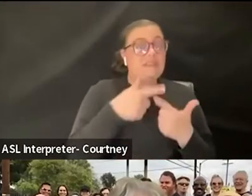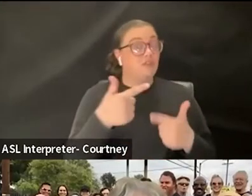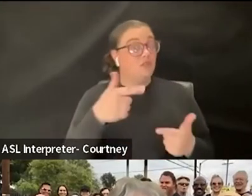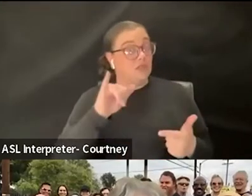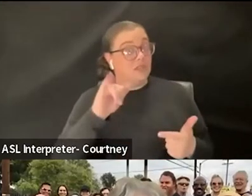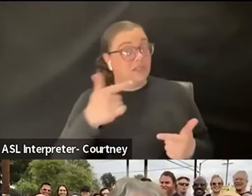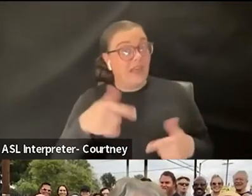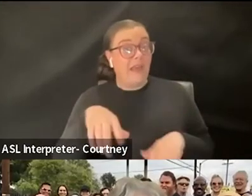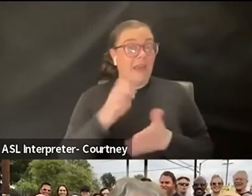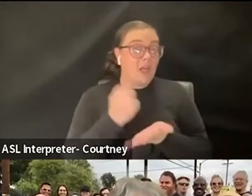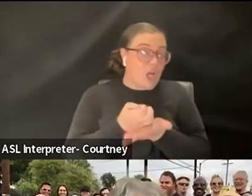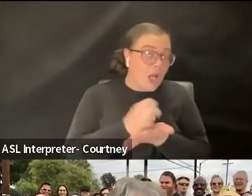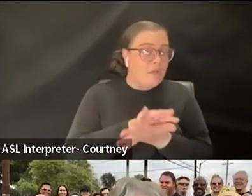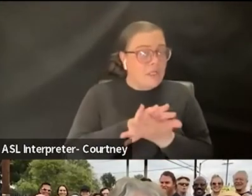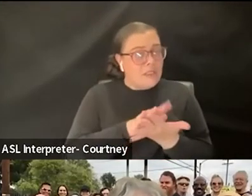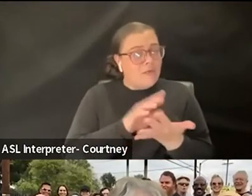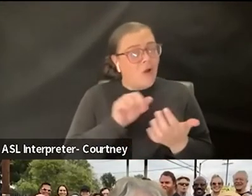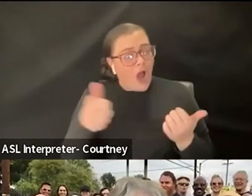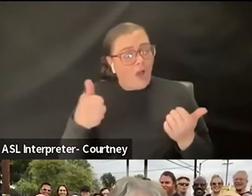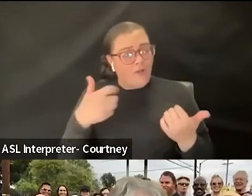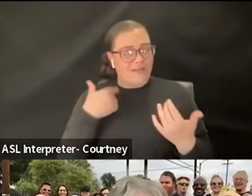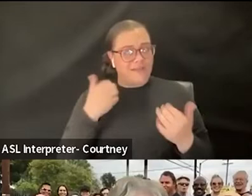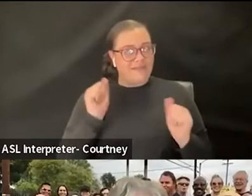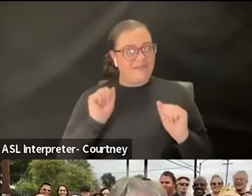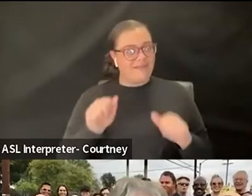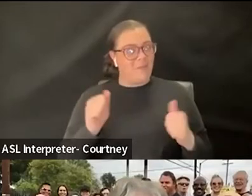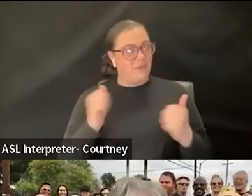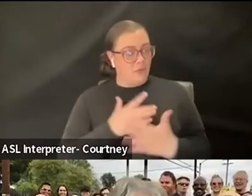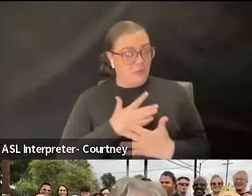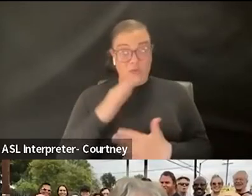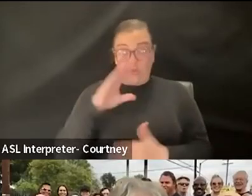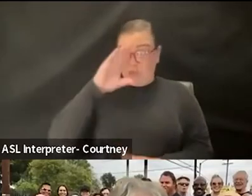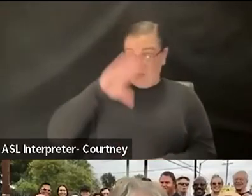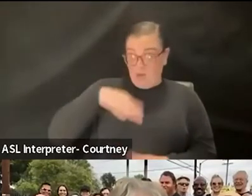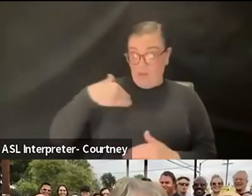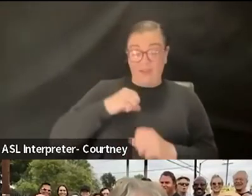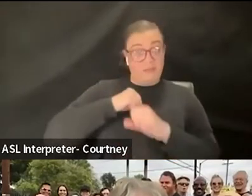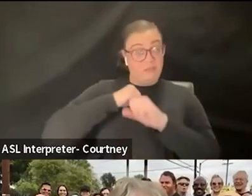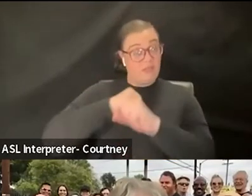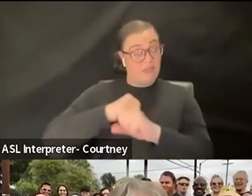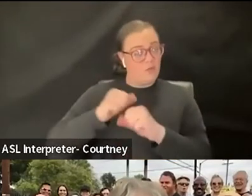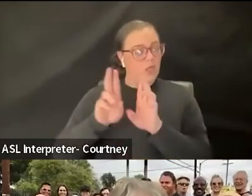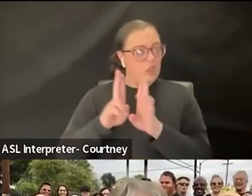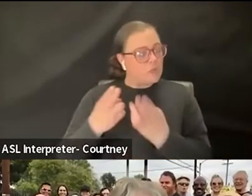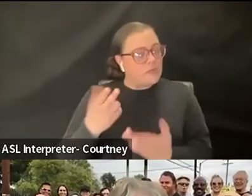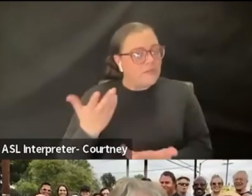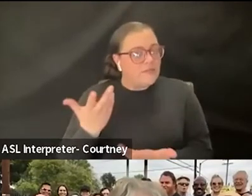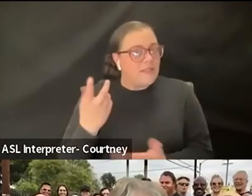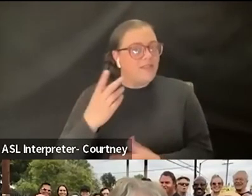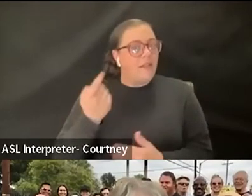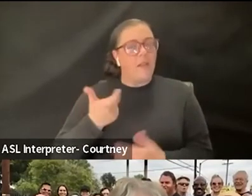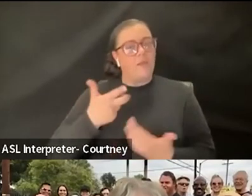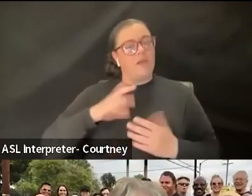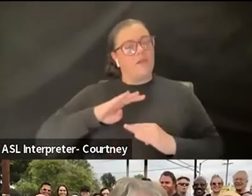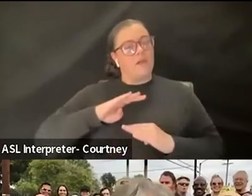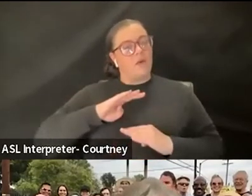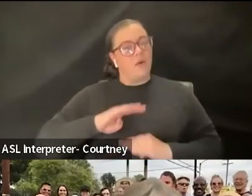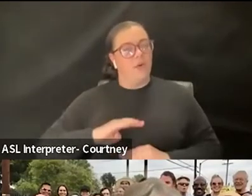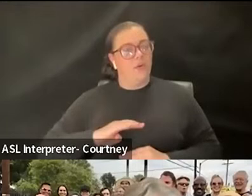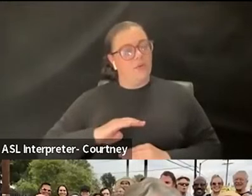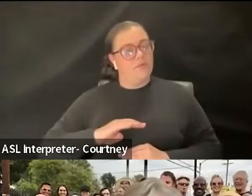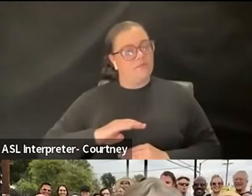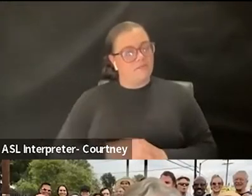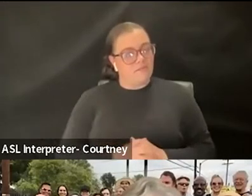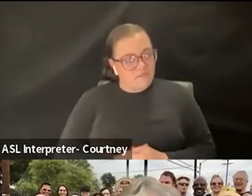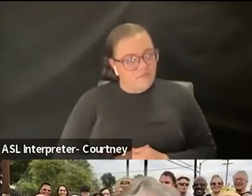around it my whole life. And you just feel like, you know, you belong to another organization that's there for you. Outside of